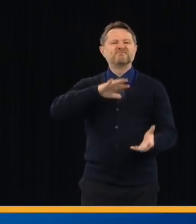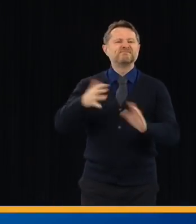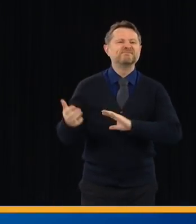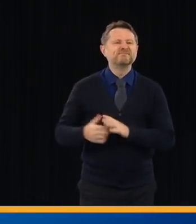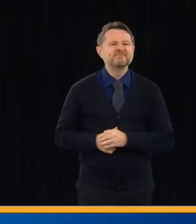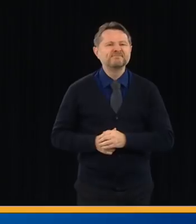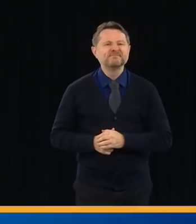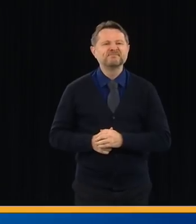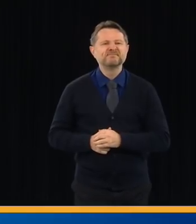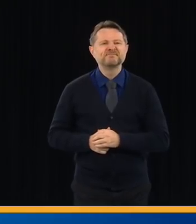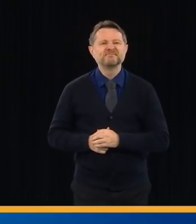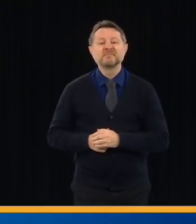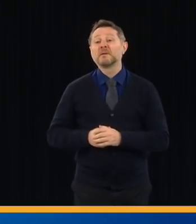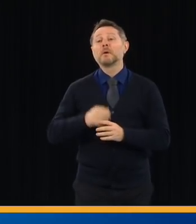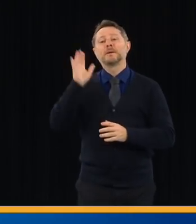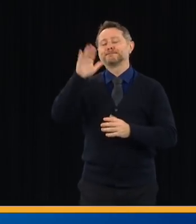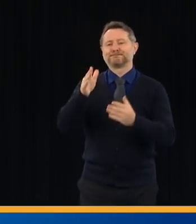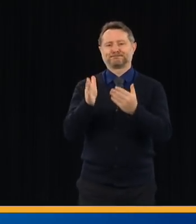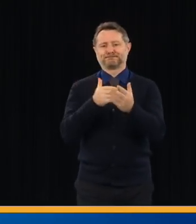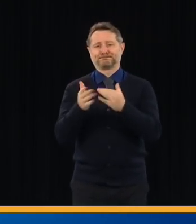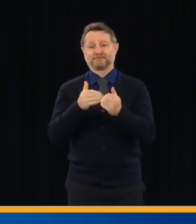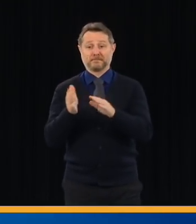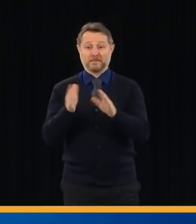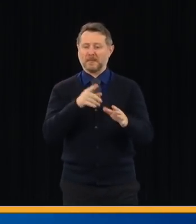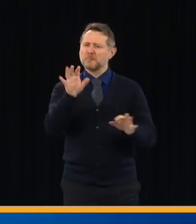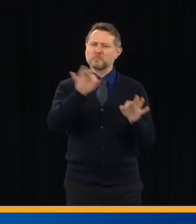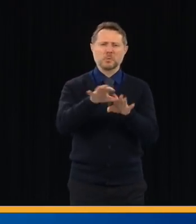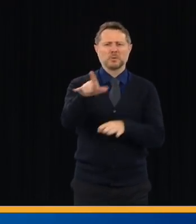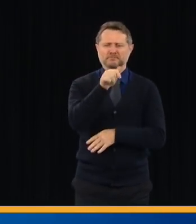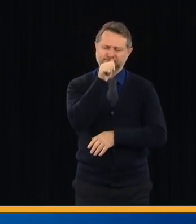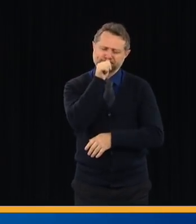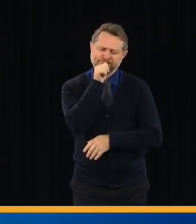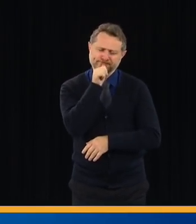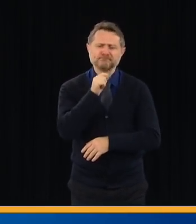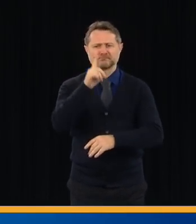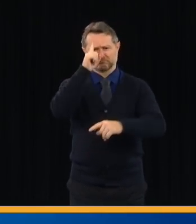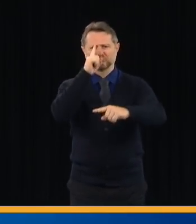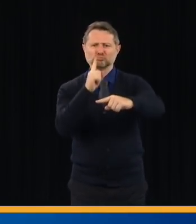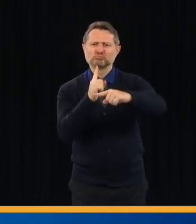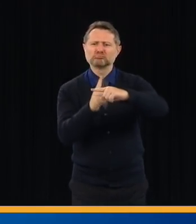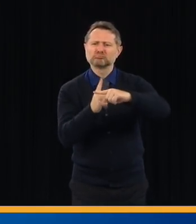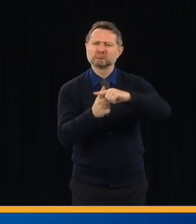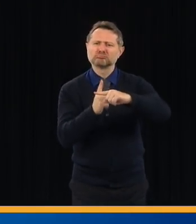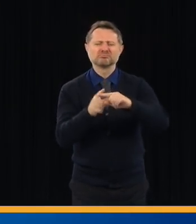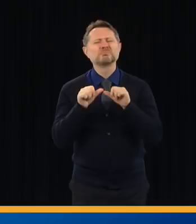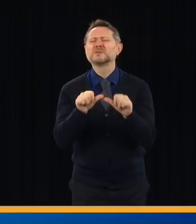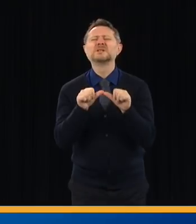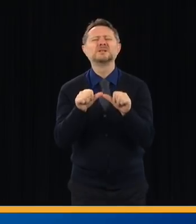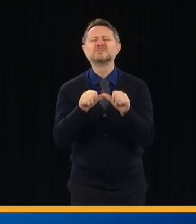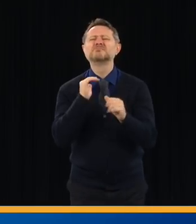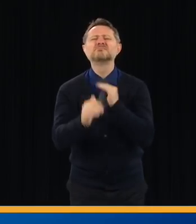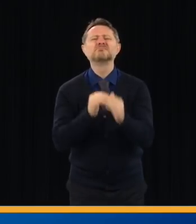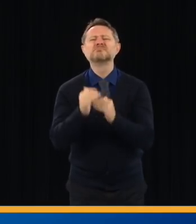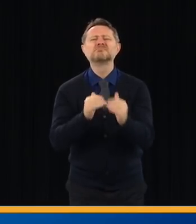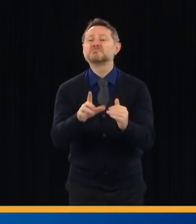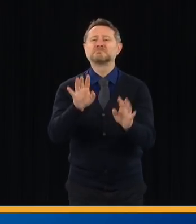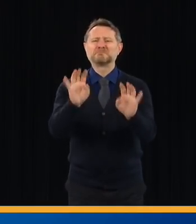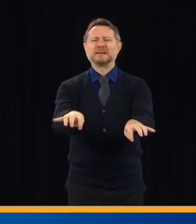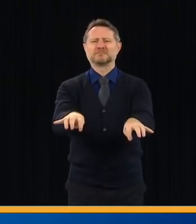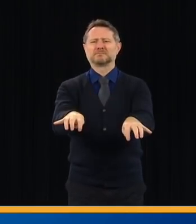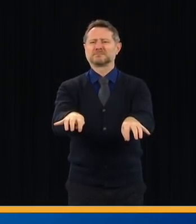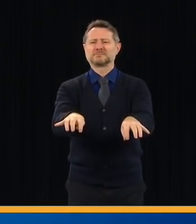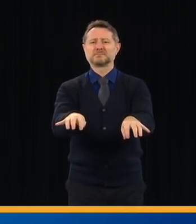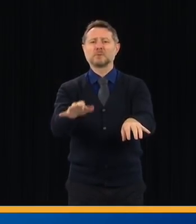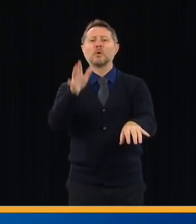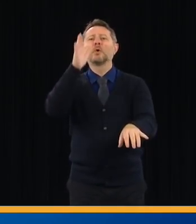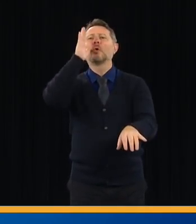But we find our best self, our strongest self. This day will end, and we will